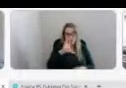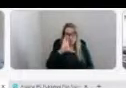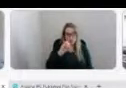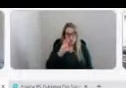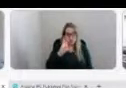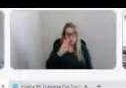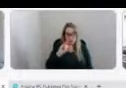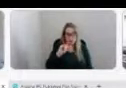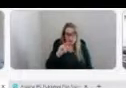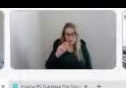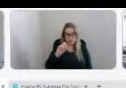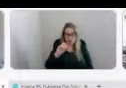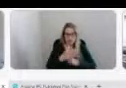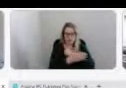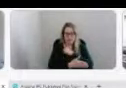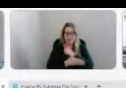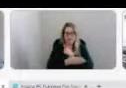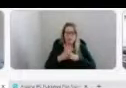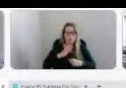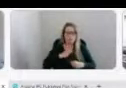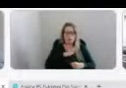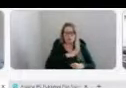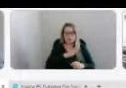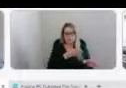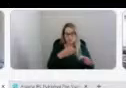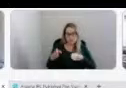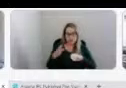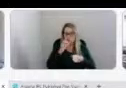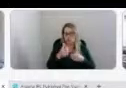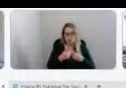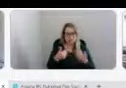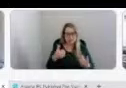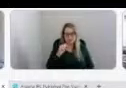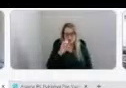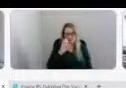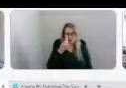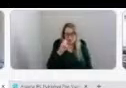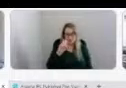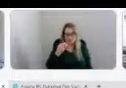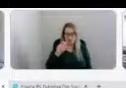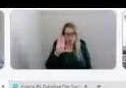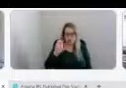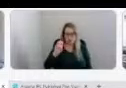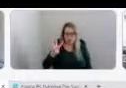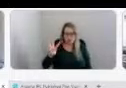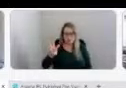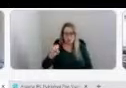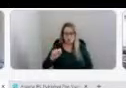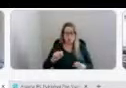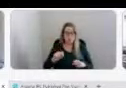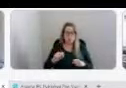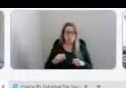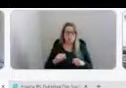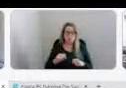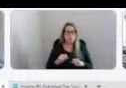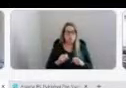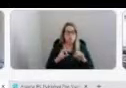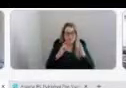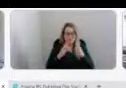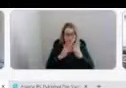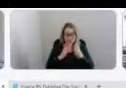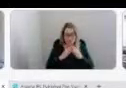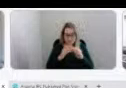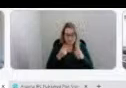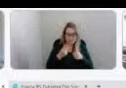supervisor redistricting plan please do not separate sedona cottonwood and flagstaff from northern arizona first nations